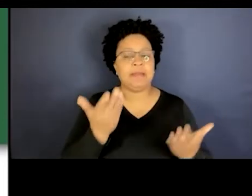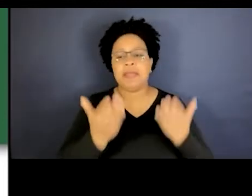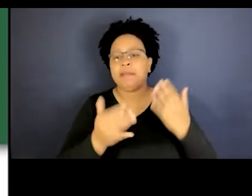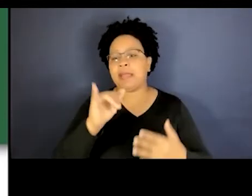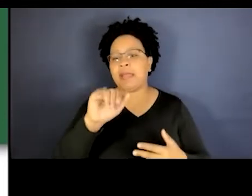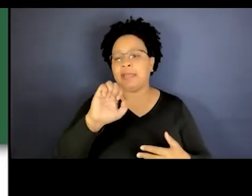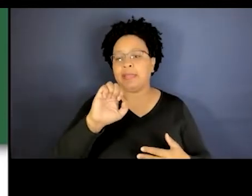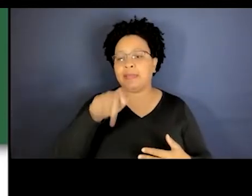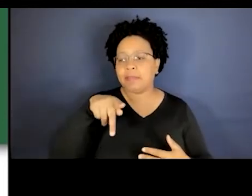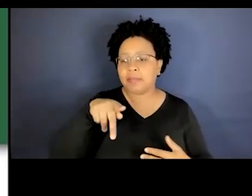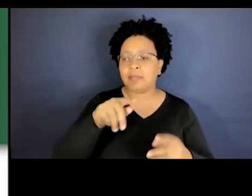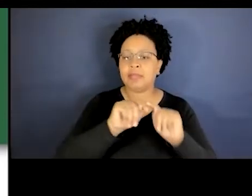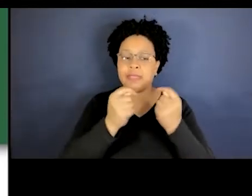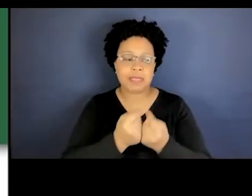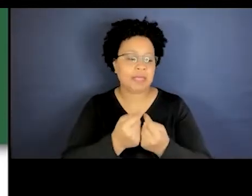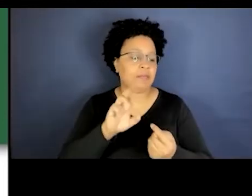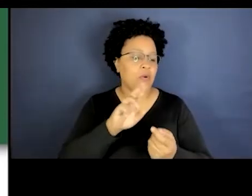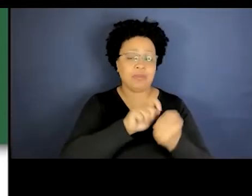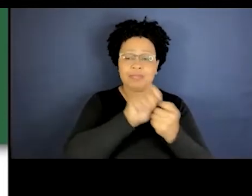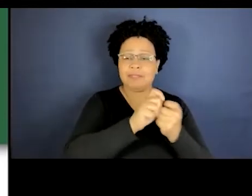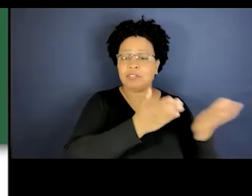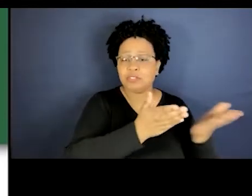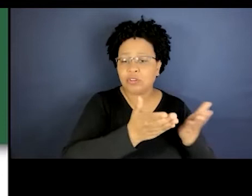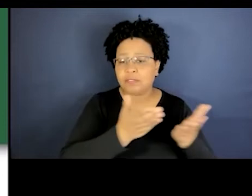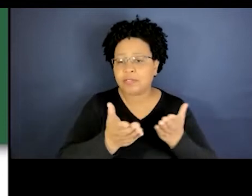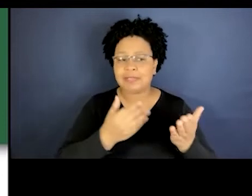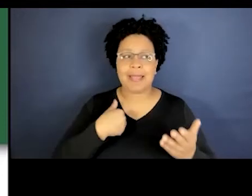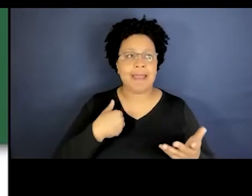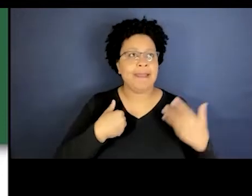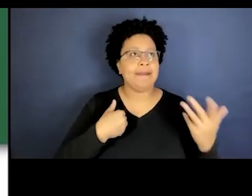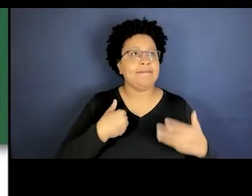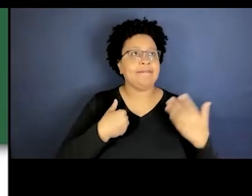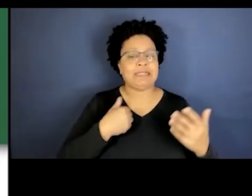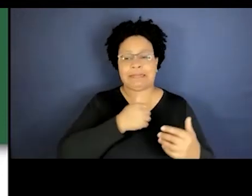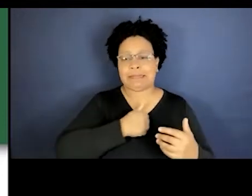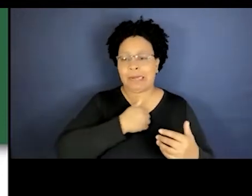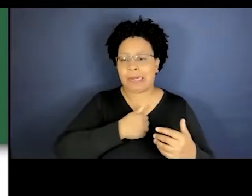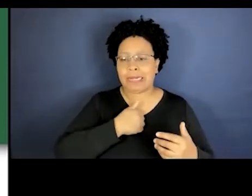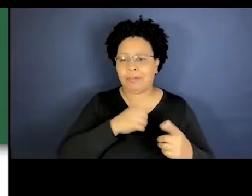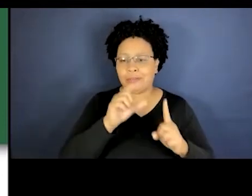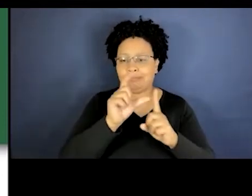team. It could be a particular service that you're dealing with where you have a, sorry for the acronym, which is